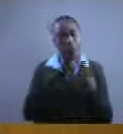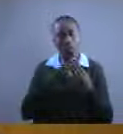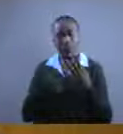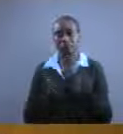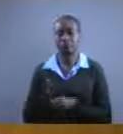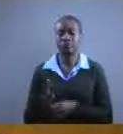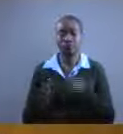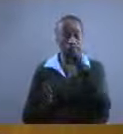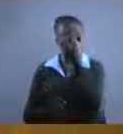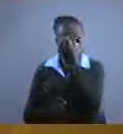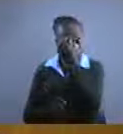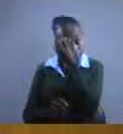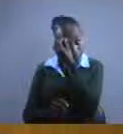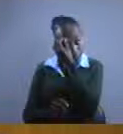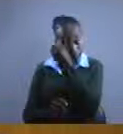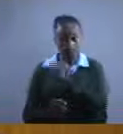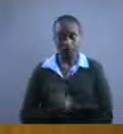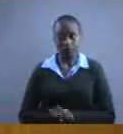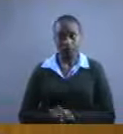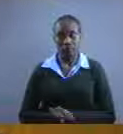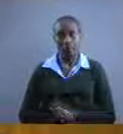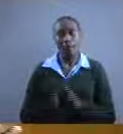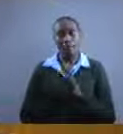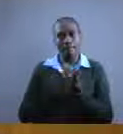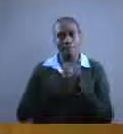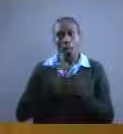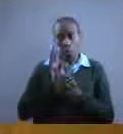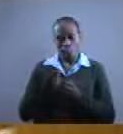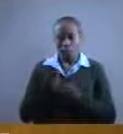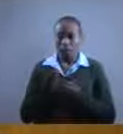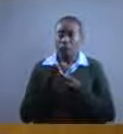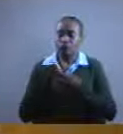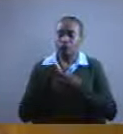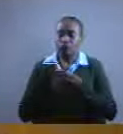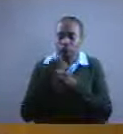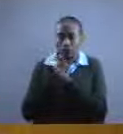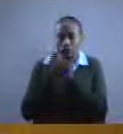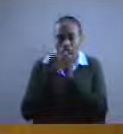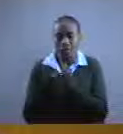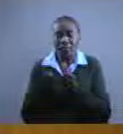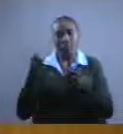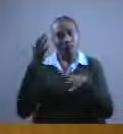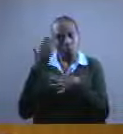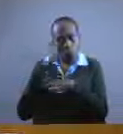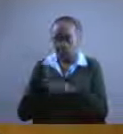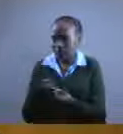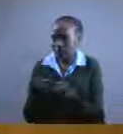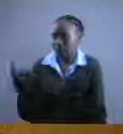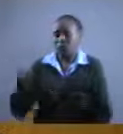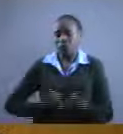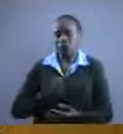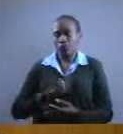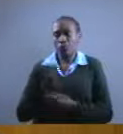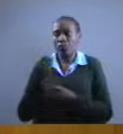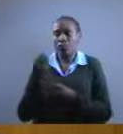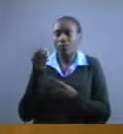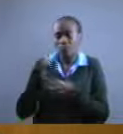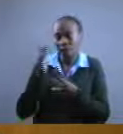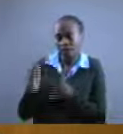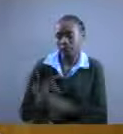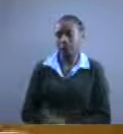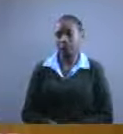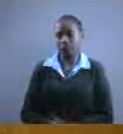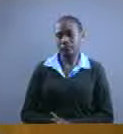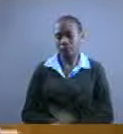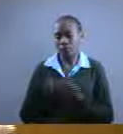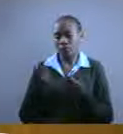The bill aims to improve employment prospects for young workers over the medium term